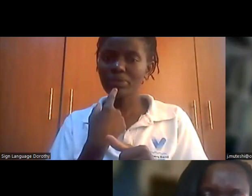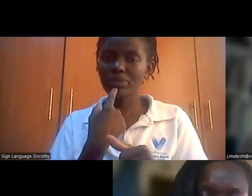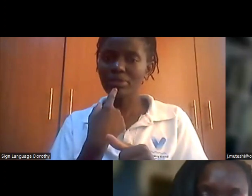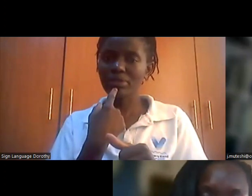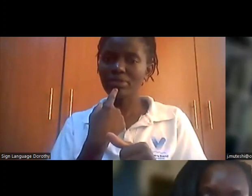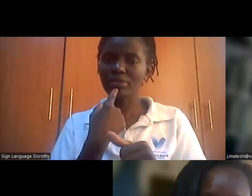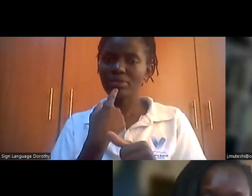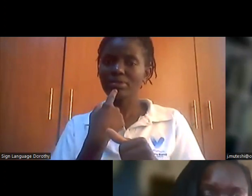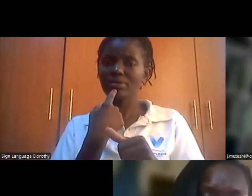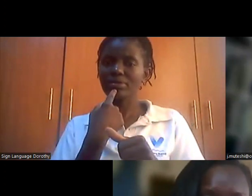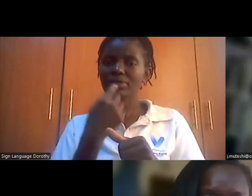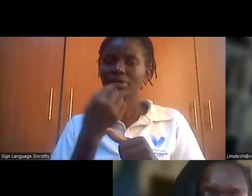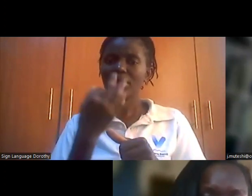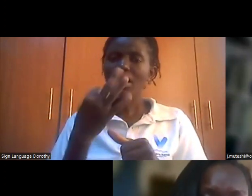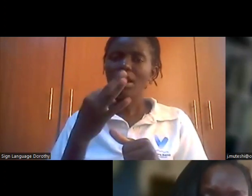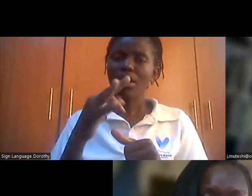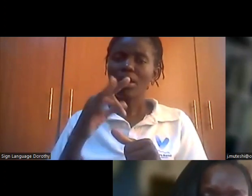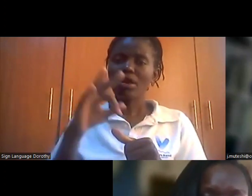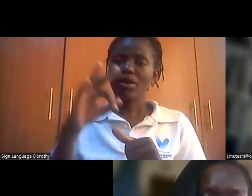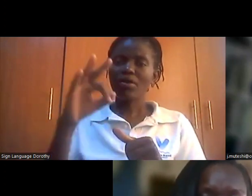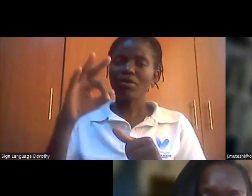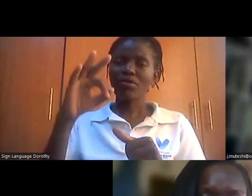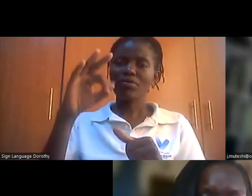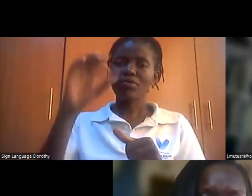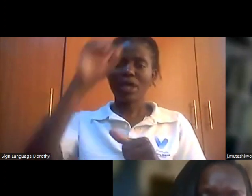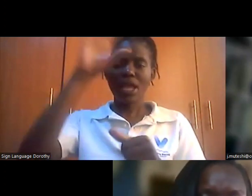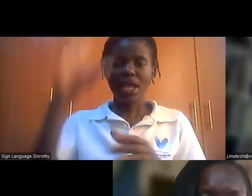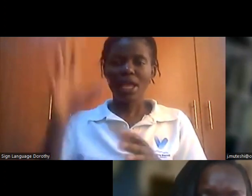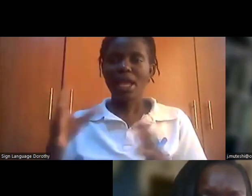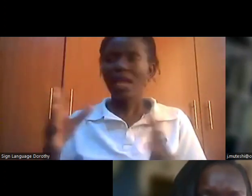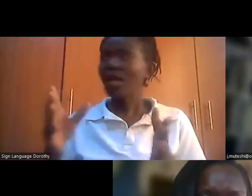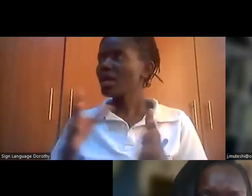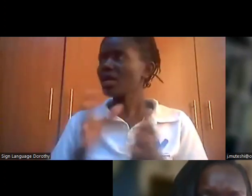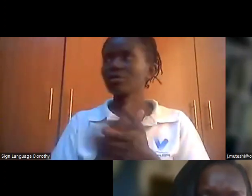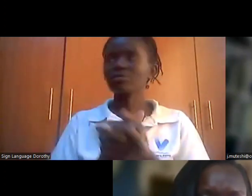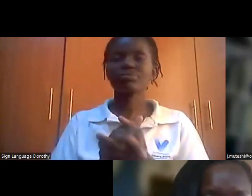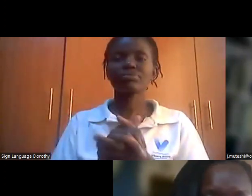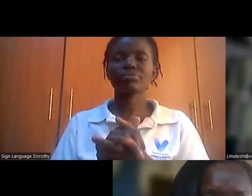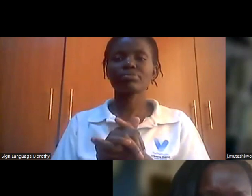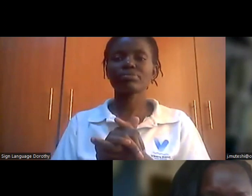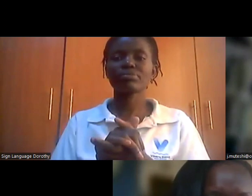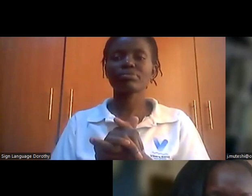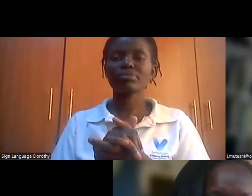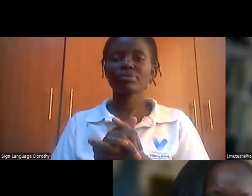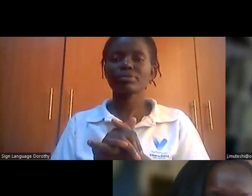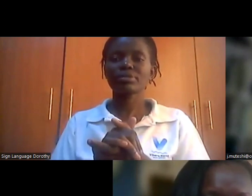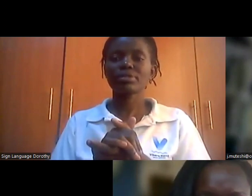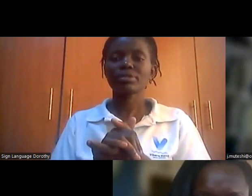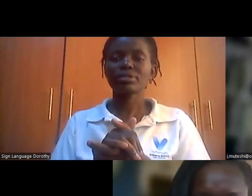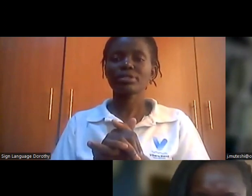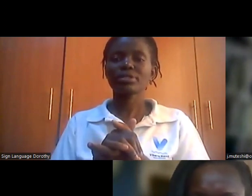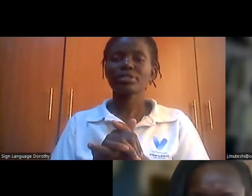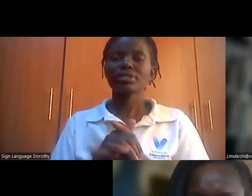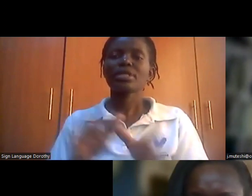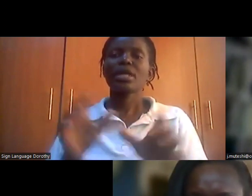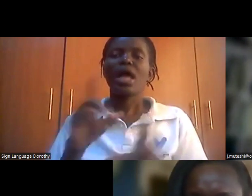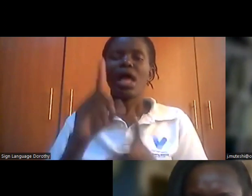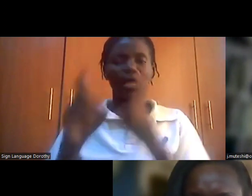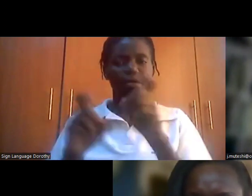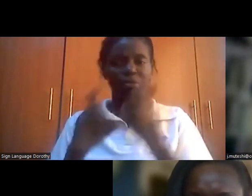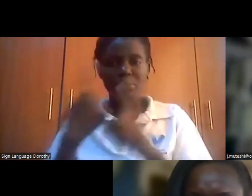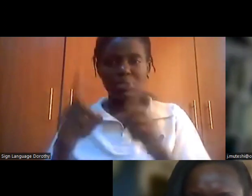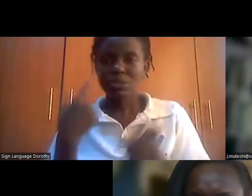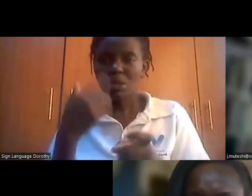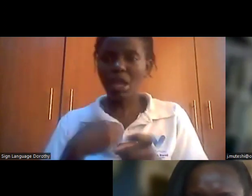attendants. So thank you very much for sharing that. So I'd like to open it for comments and questions. So Anne, I will need your